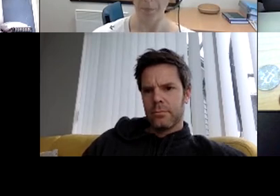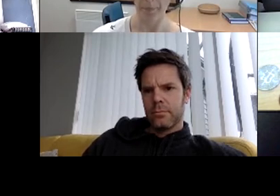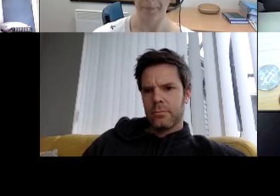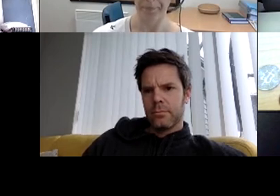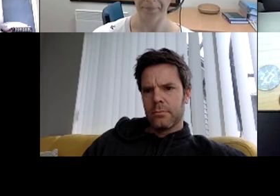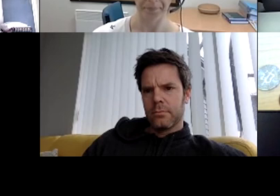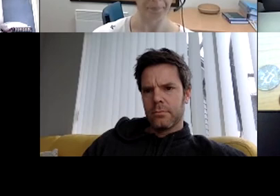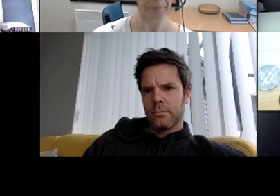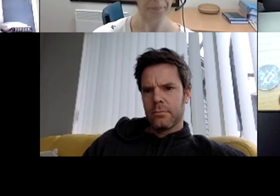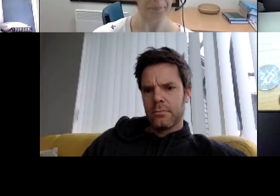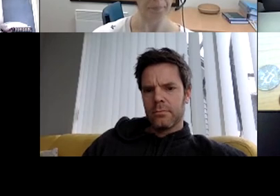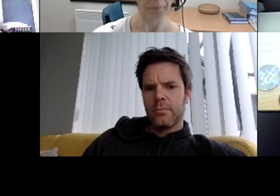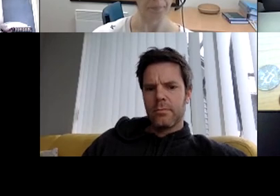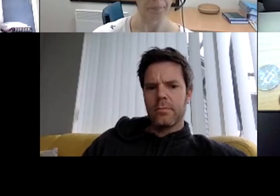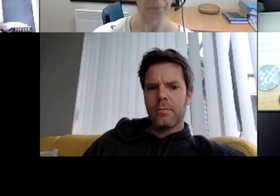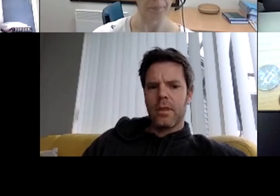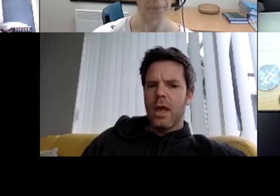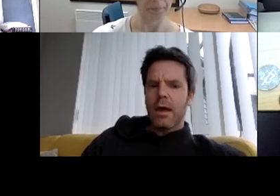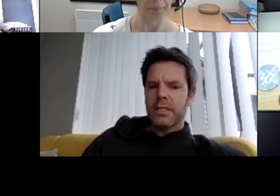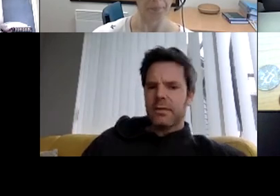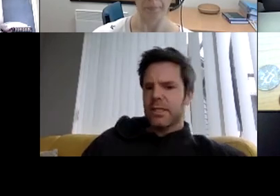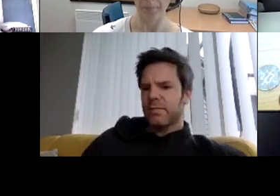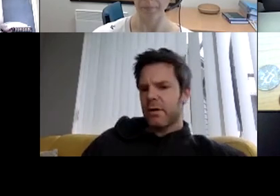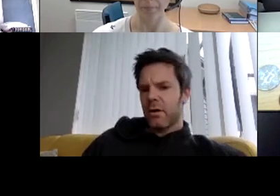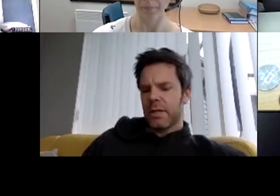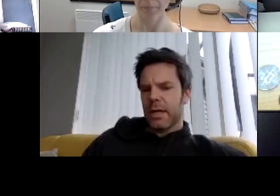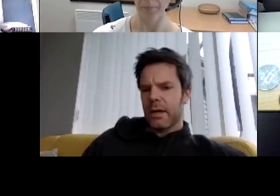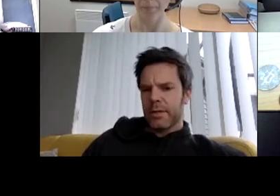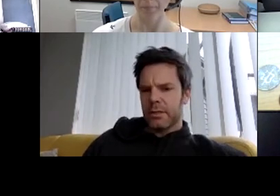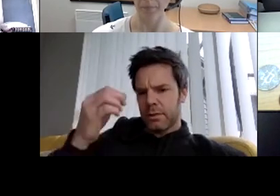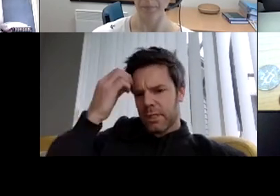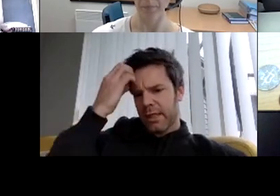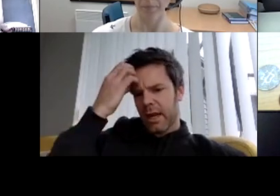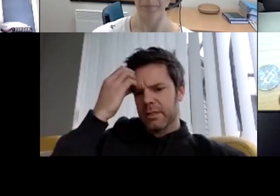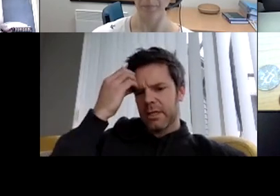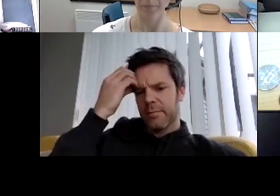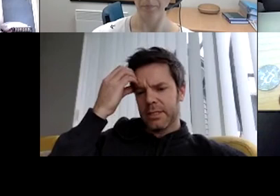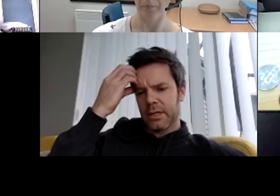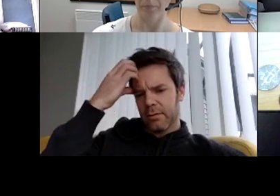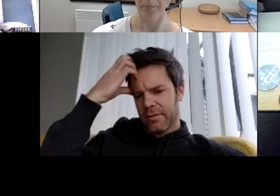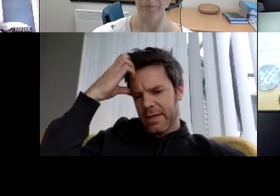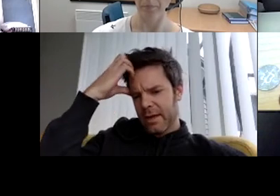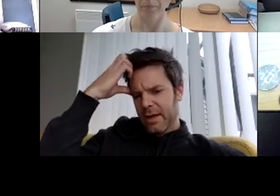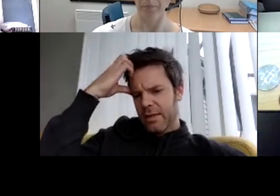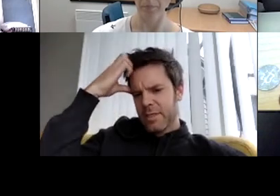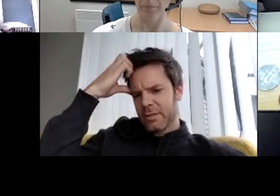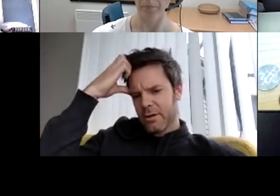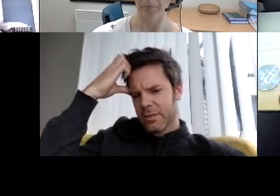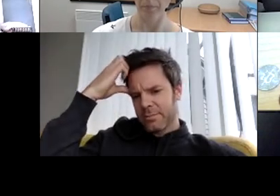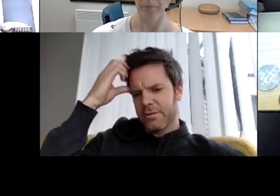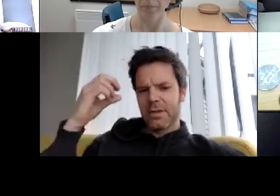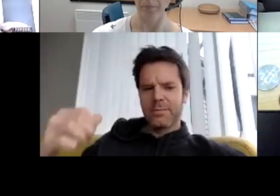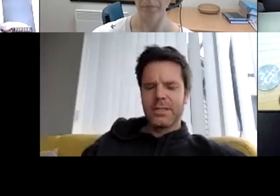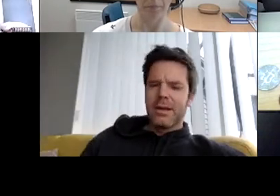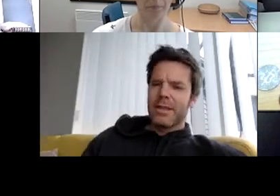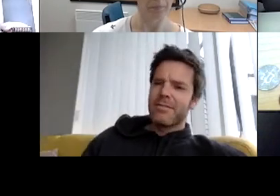and contest the narrative as well. Yeah, it makes it very complicated. I mean, as you were saying that, I was thinking in particular of the, you mentioned scholarships